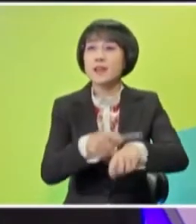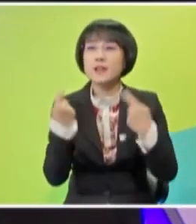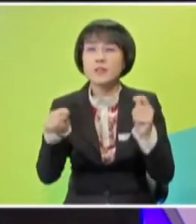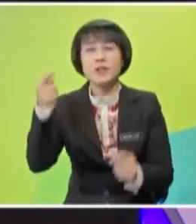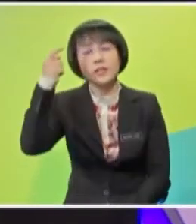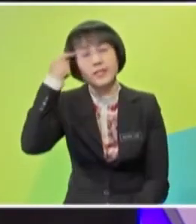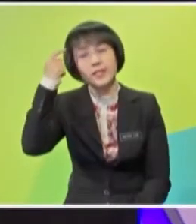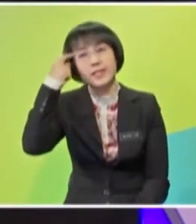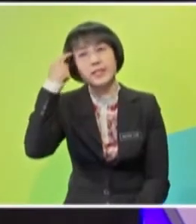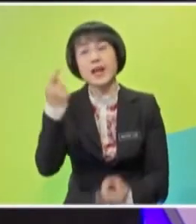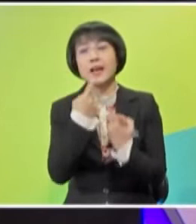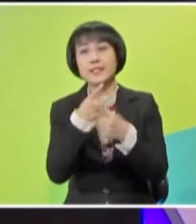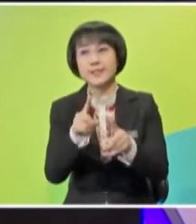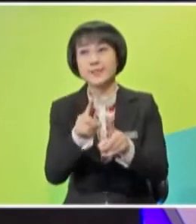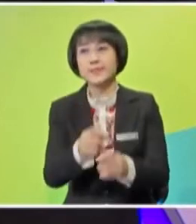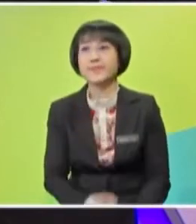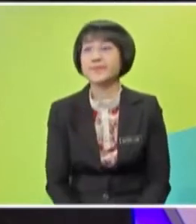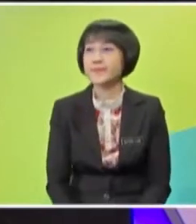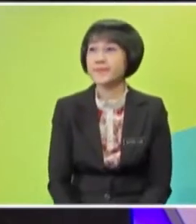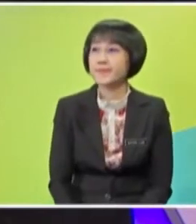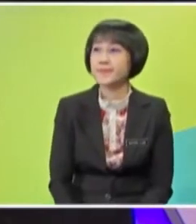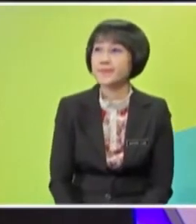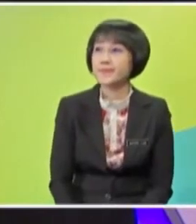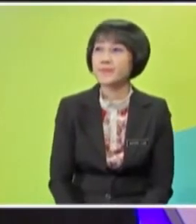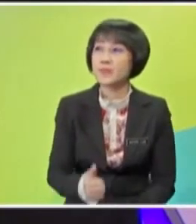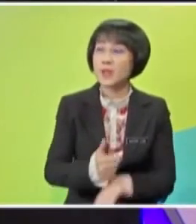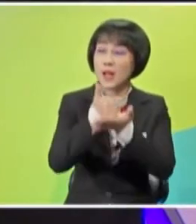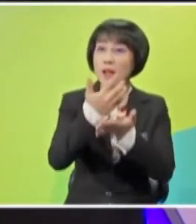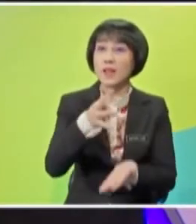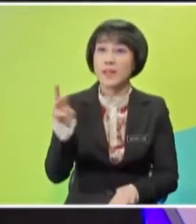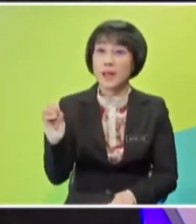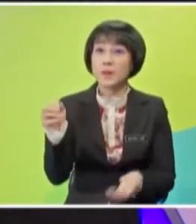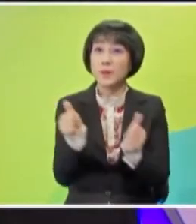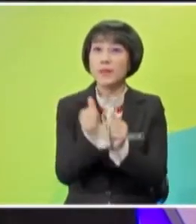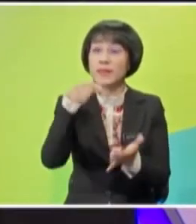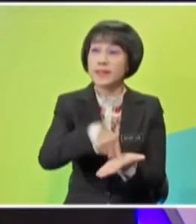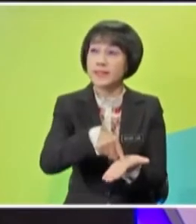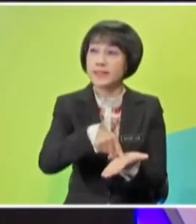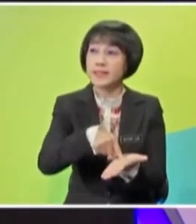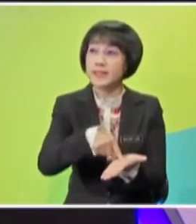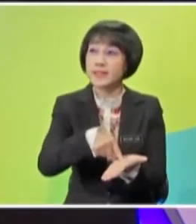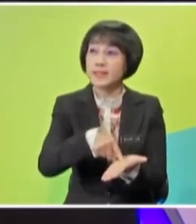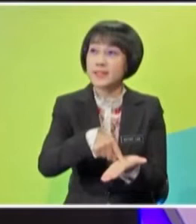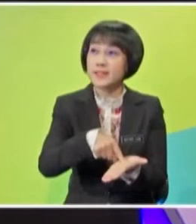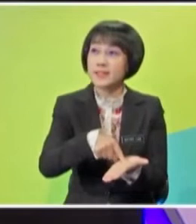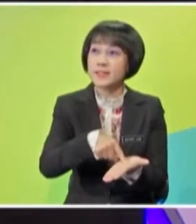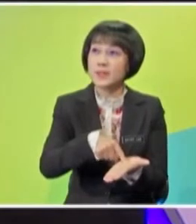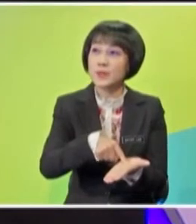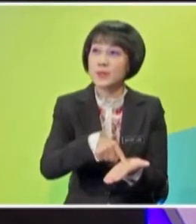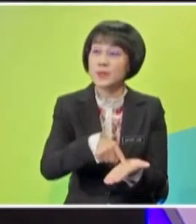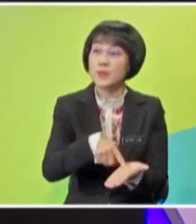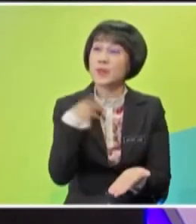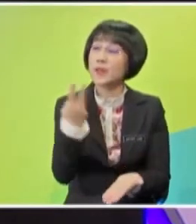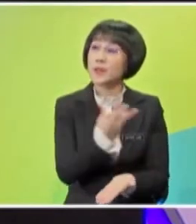figure out the answers. Okay. Yeah. So to help them with this, we are going to